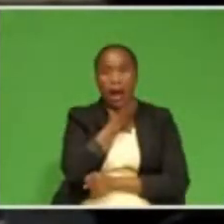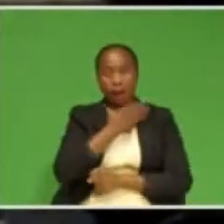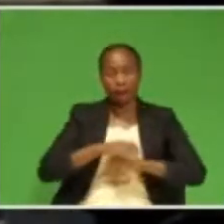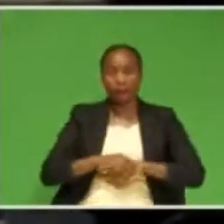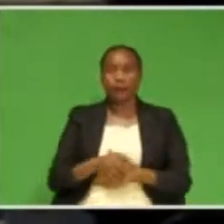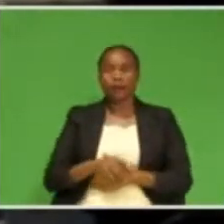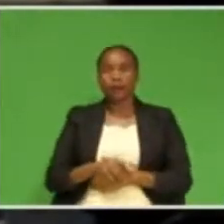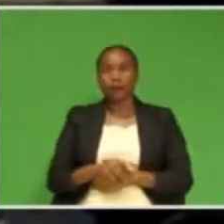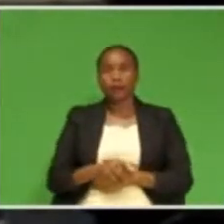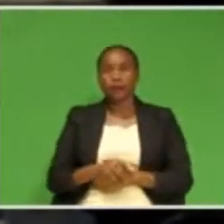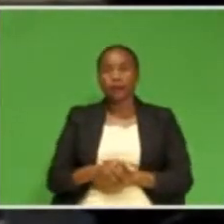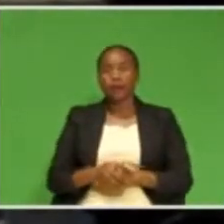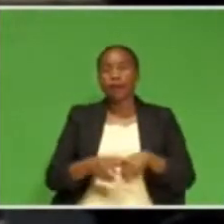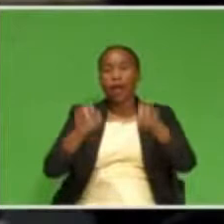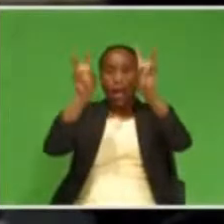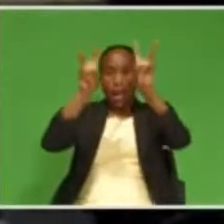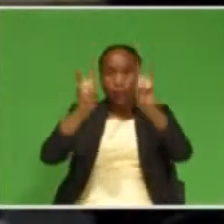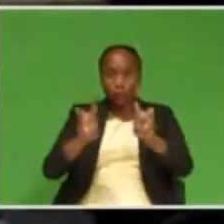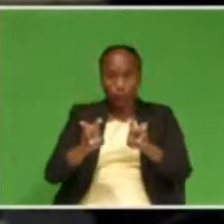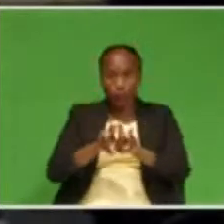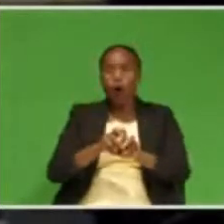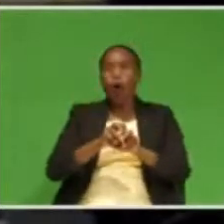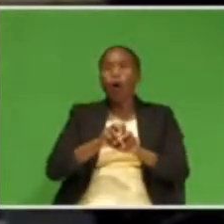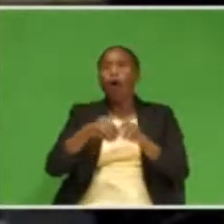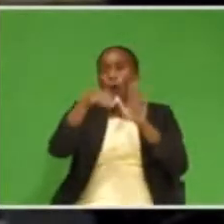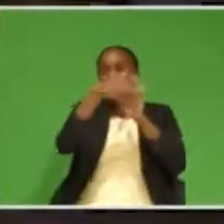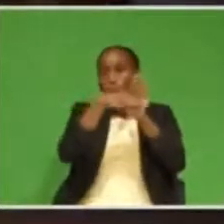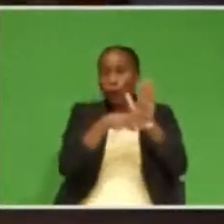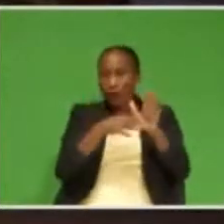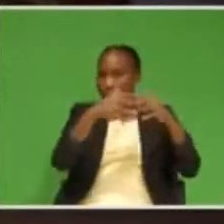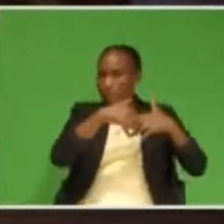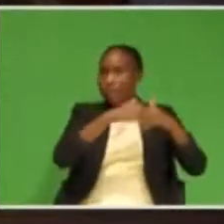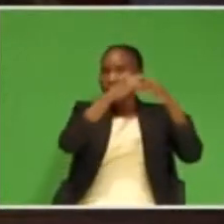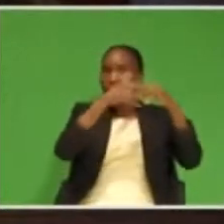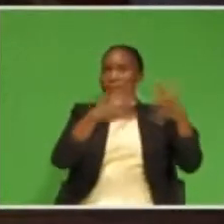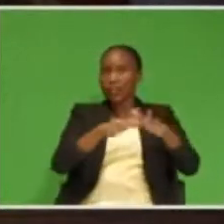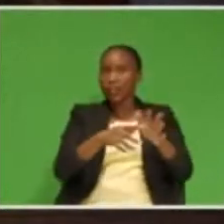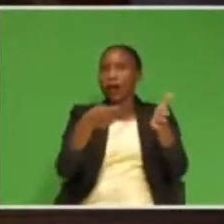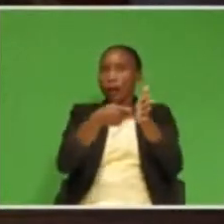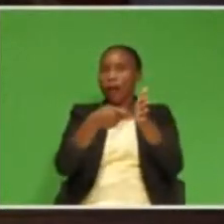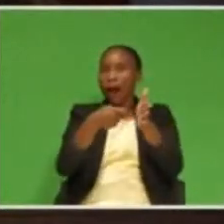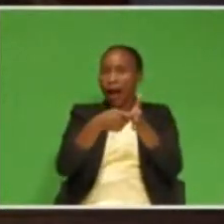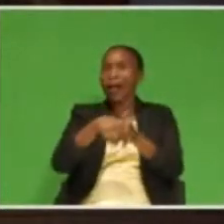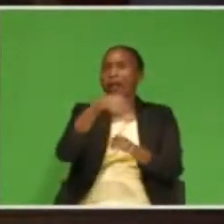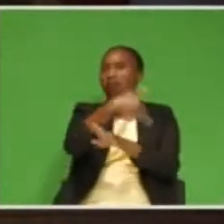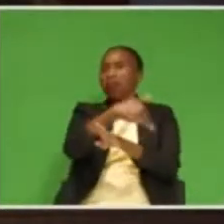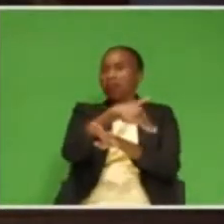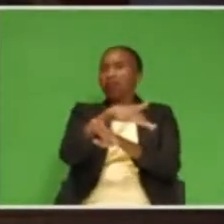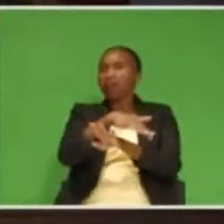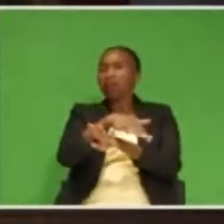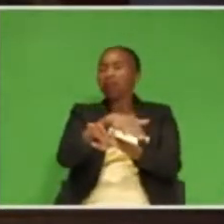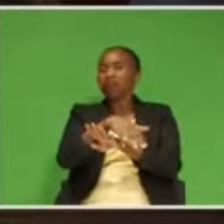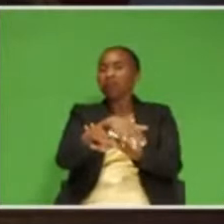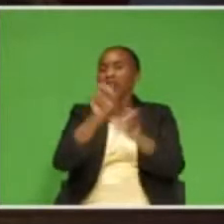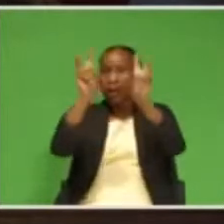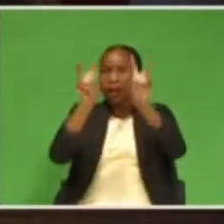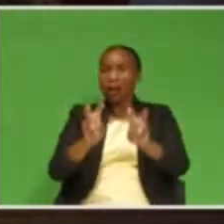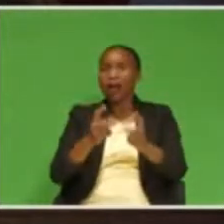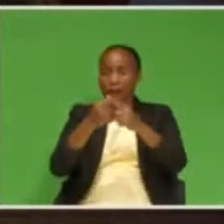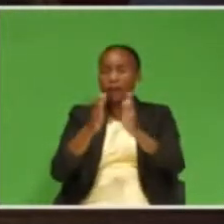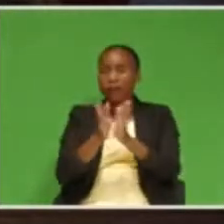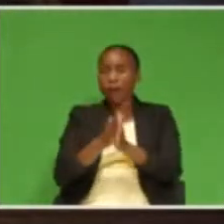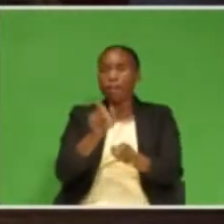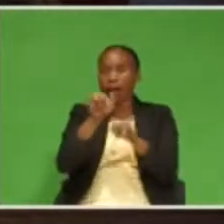Eskom has launched a program to buy excess power from private generators and has already